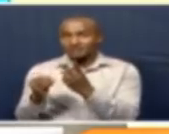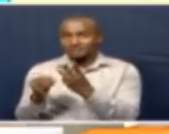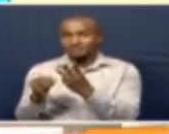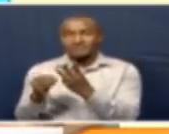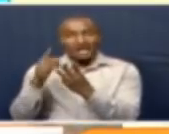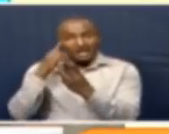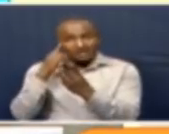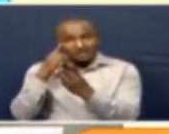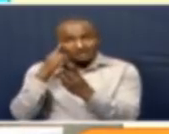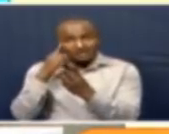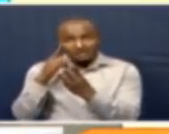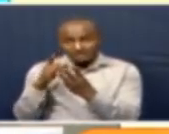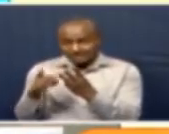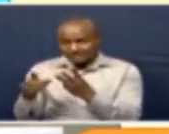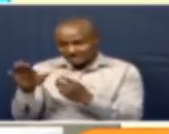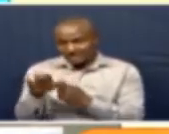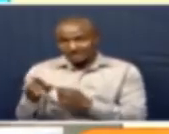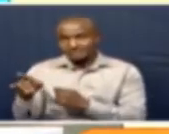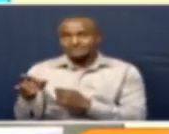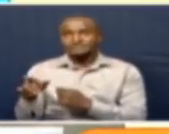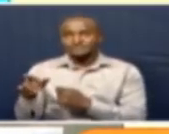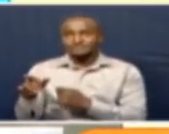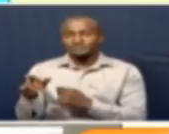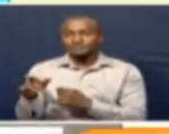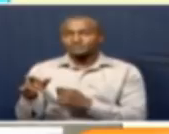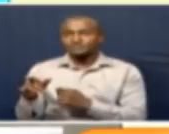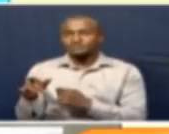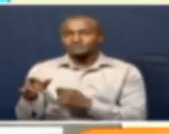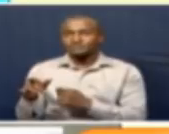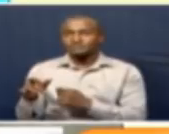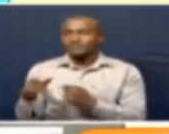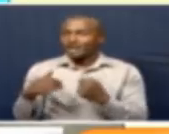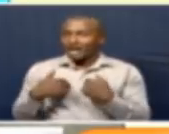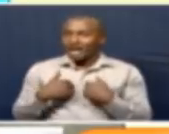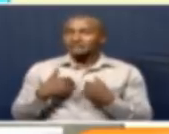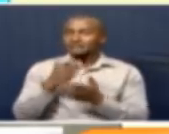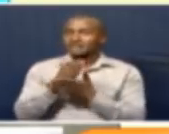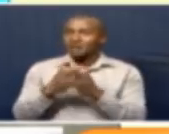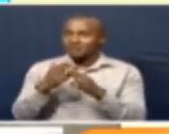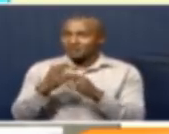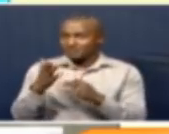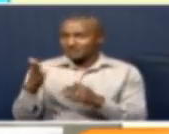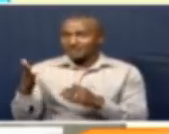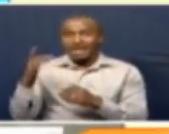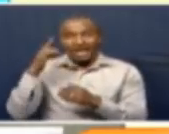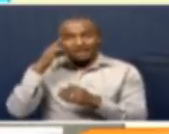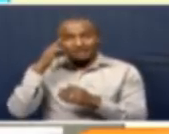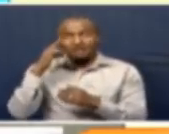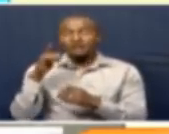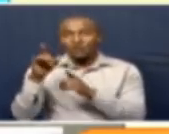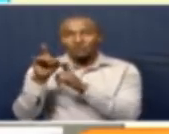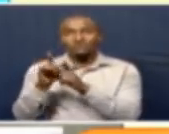industry, or is it an industry or sector? The sector has some established names. I think they also have a moral